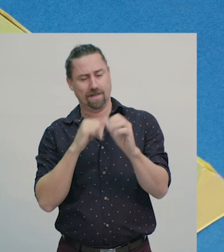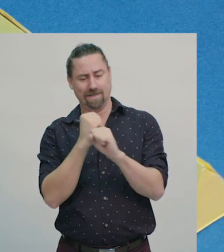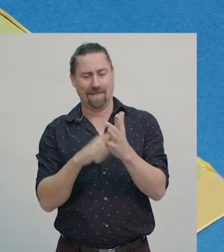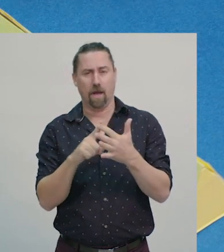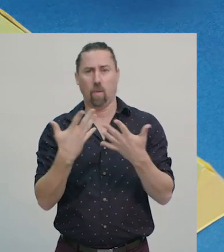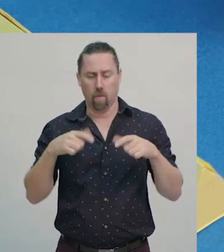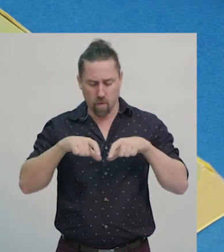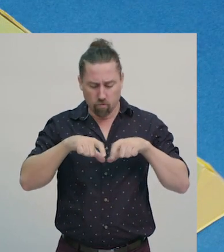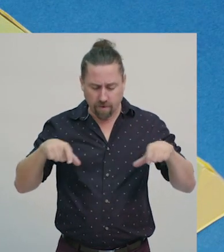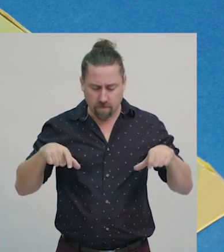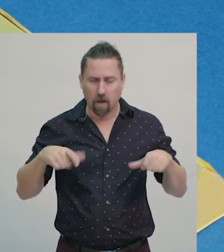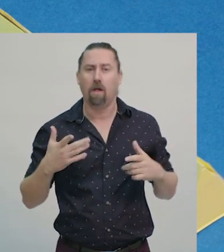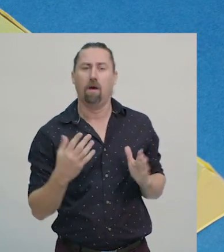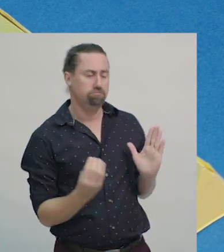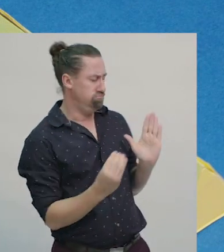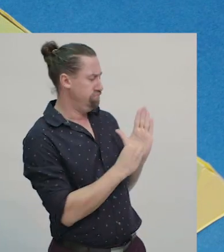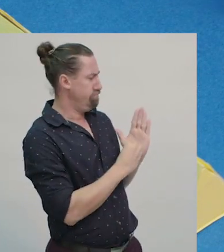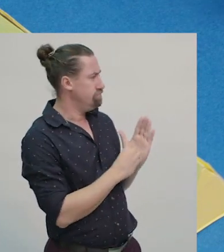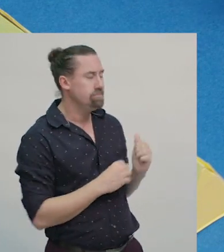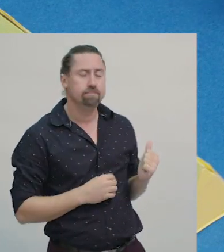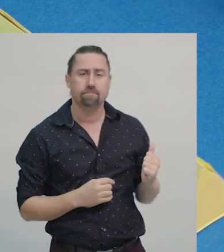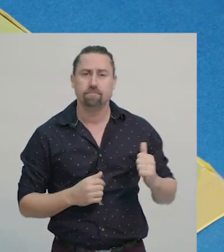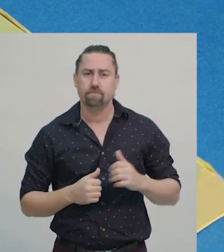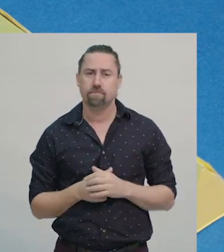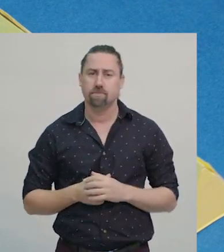it in our table.